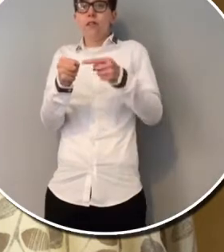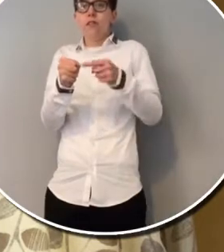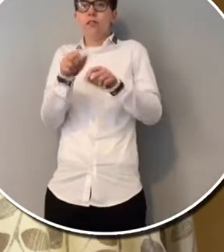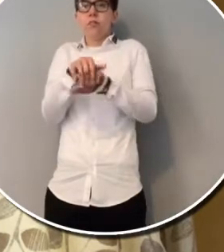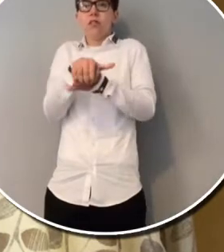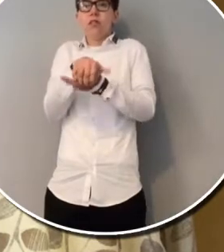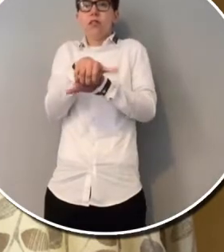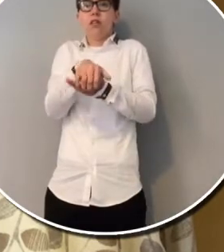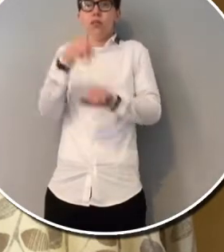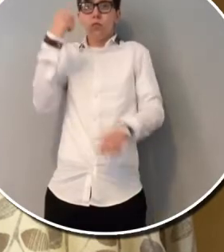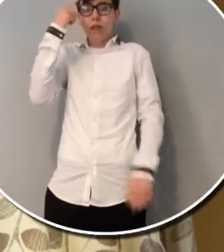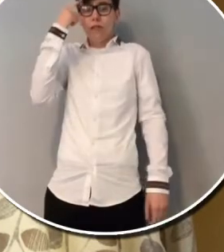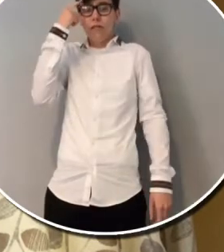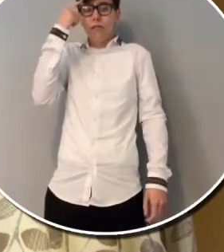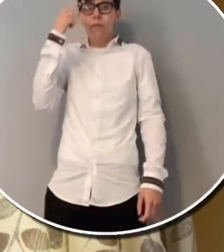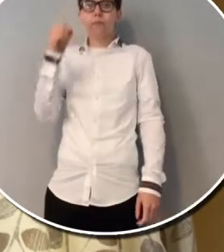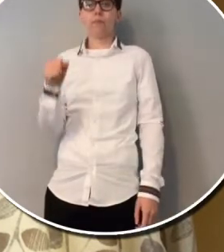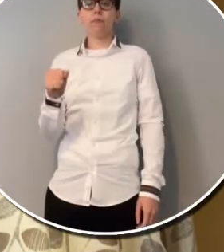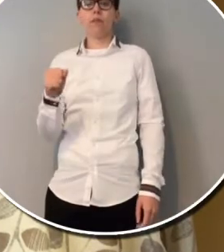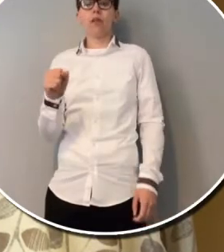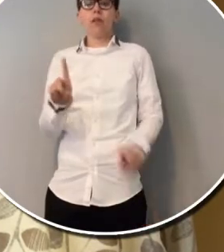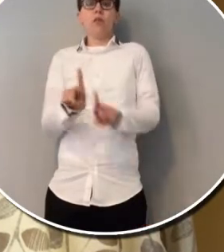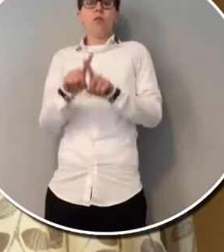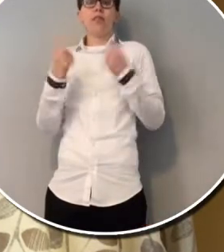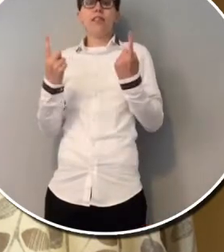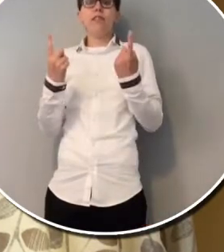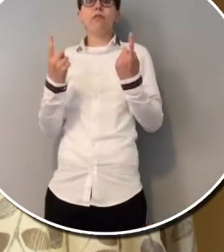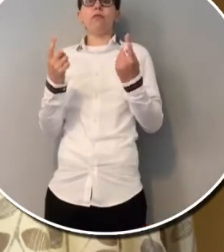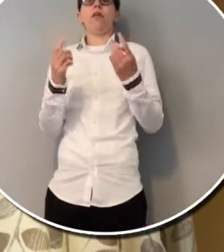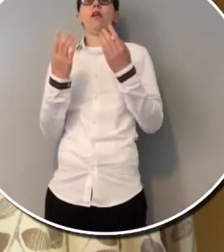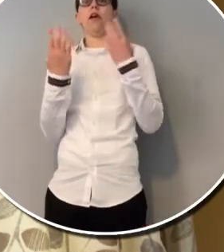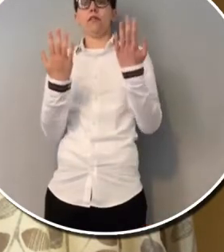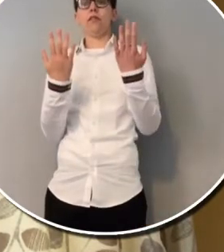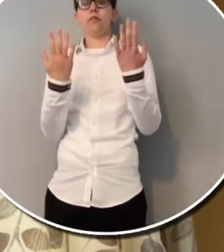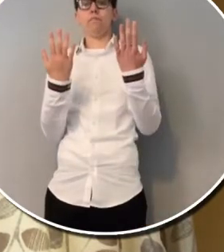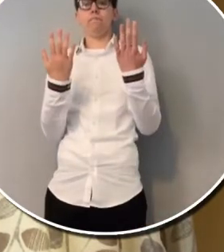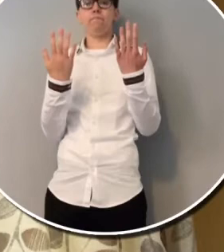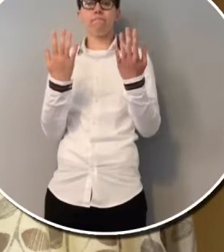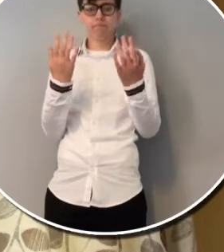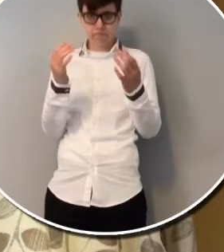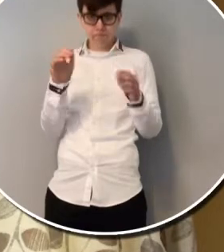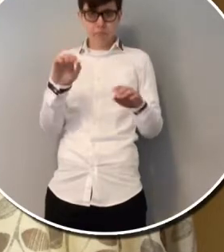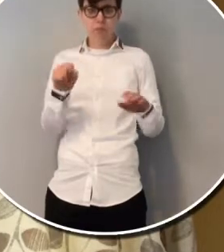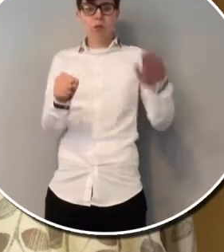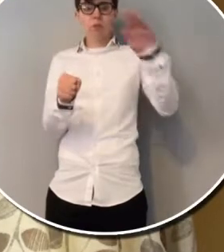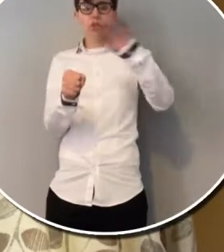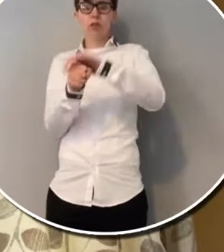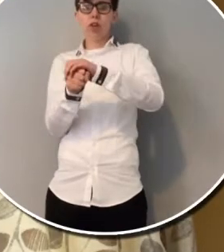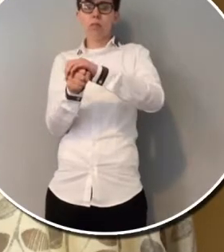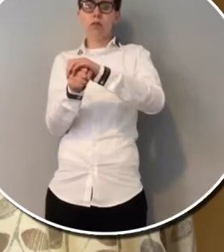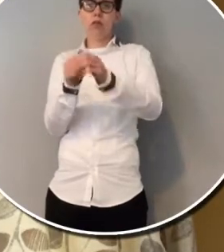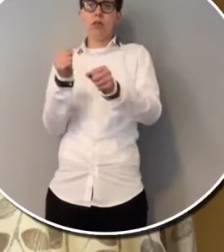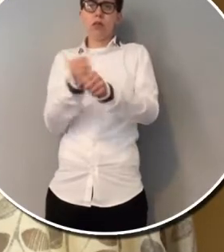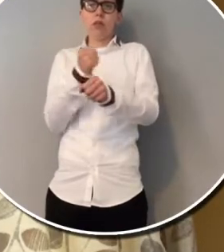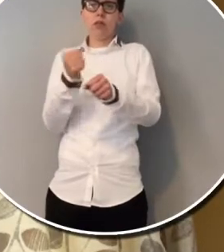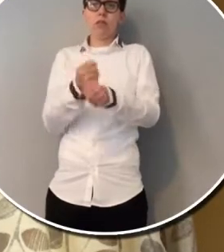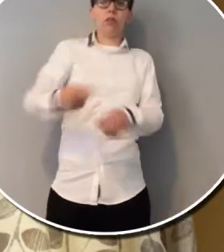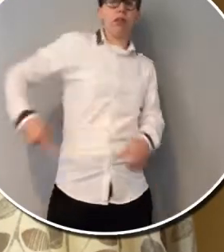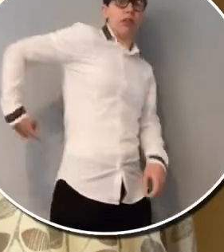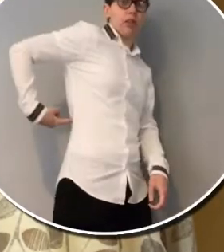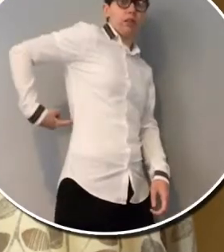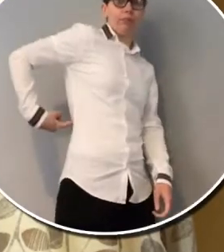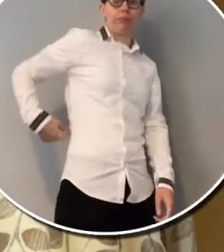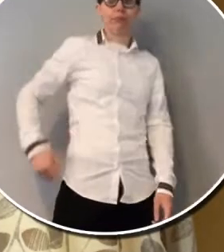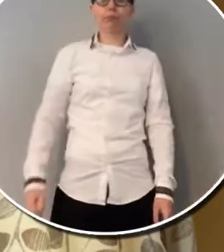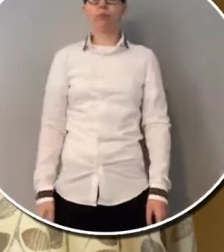called Tiny Tim. And he's going to have a little adventure. He is. Now, we're going to be putting him in the